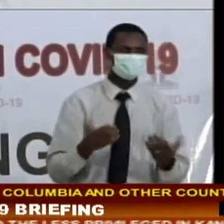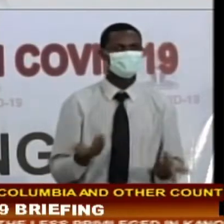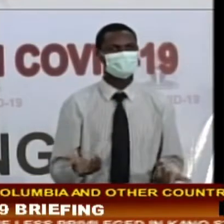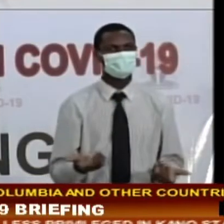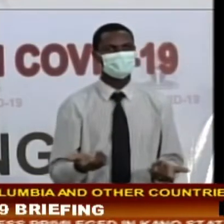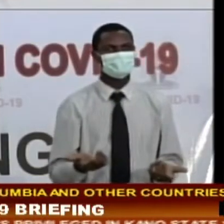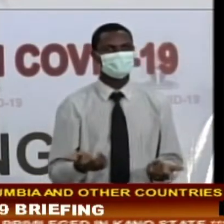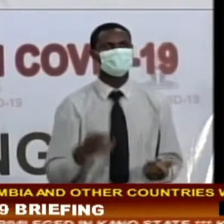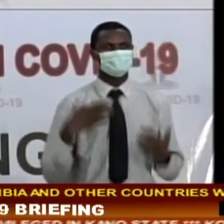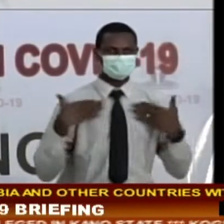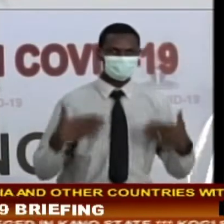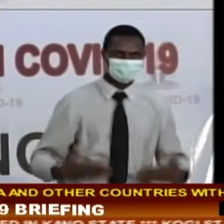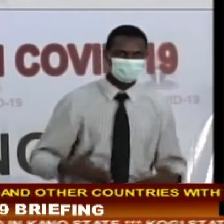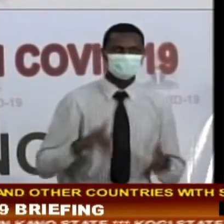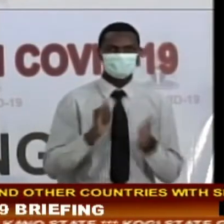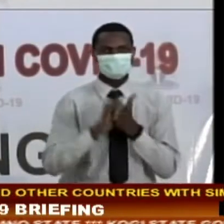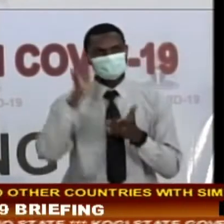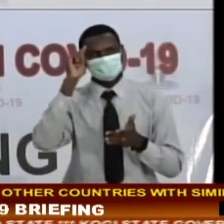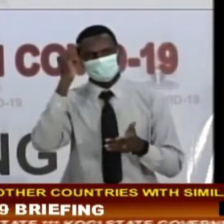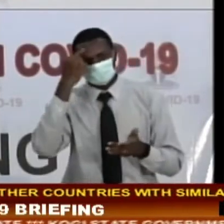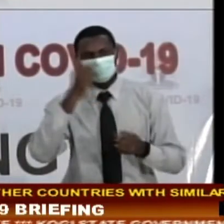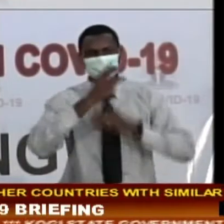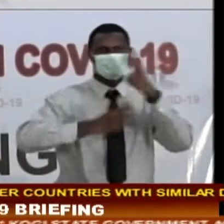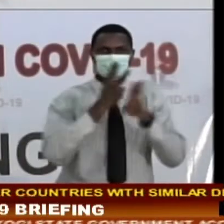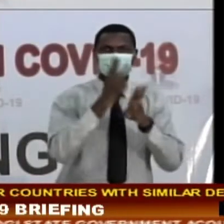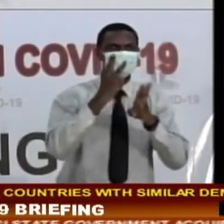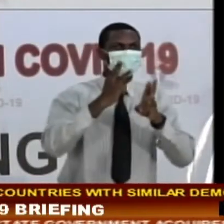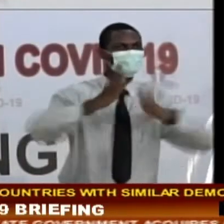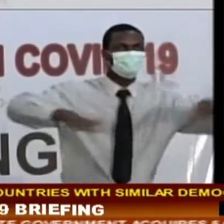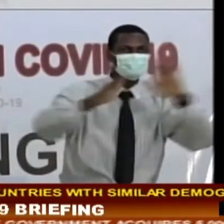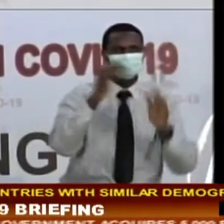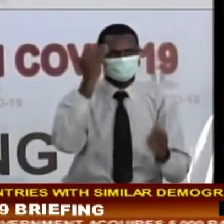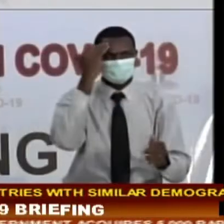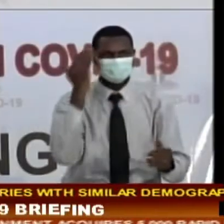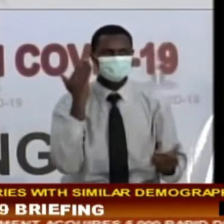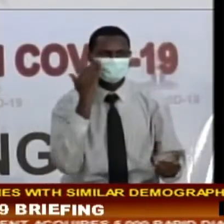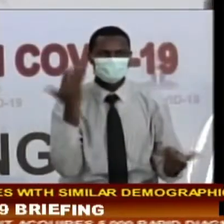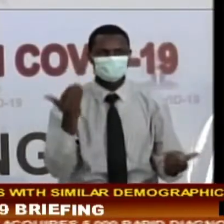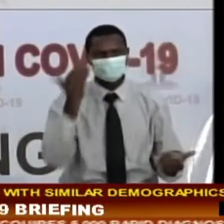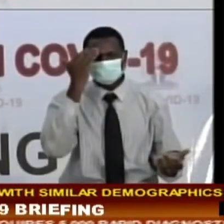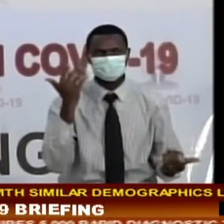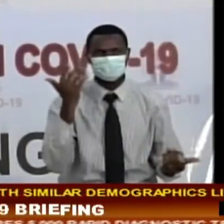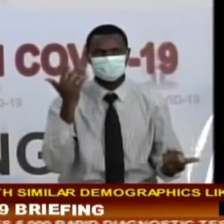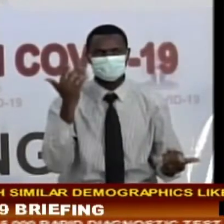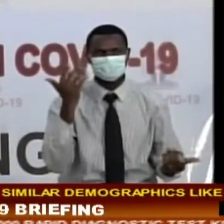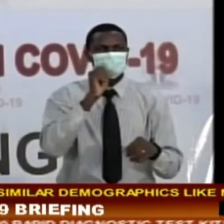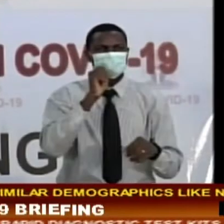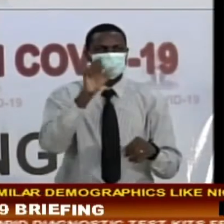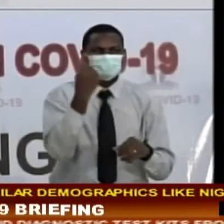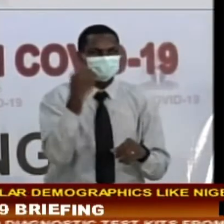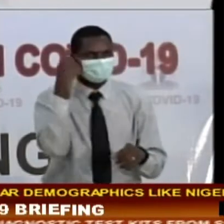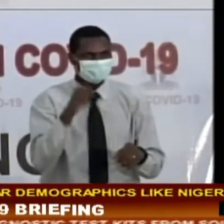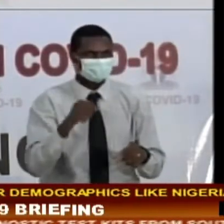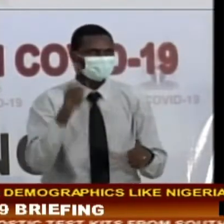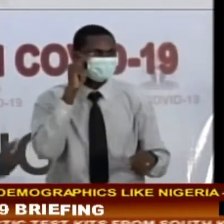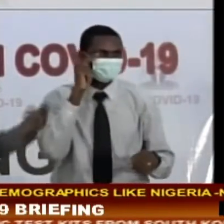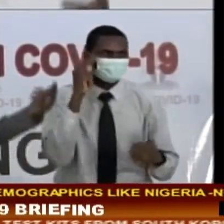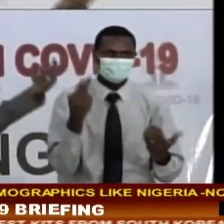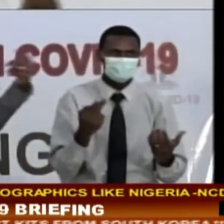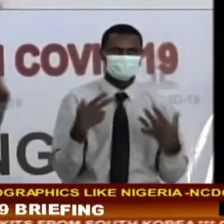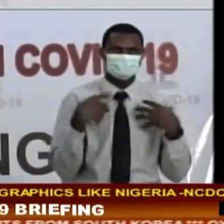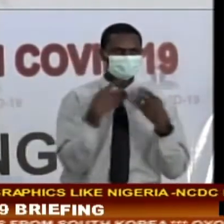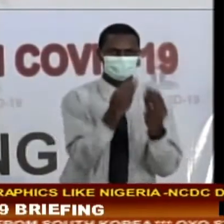body acknowledged and recognized all over the world not only for homegrown cure anything you want to bring